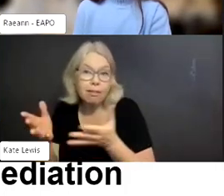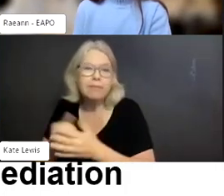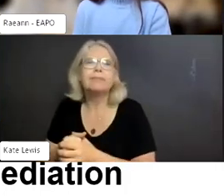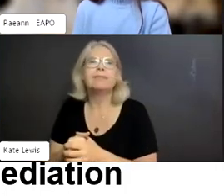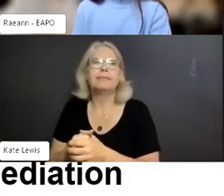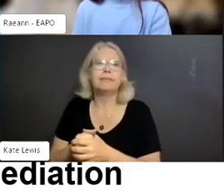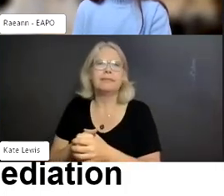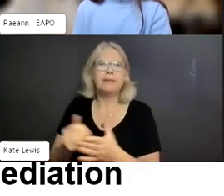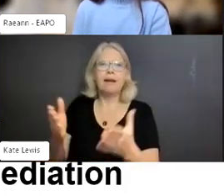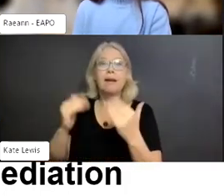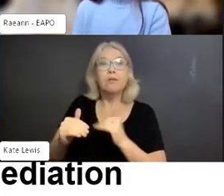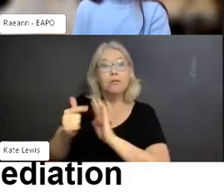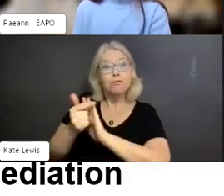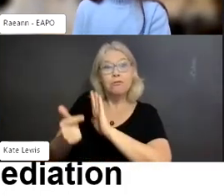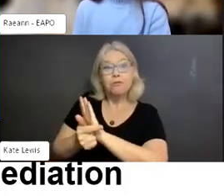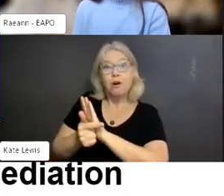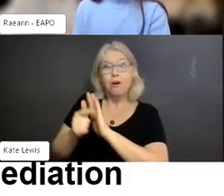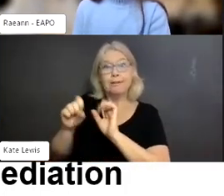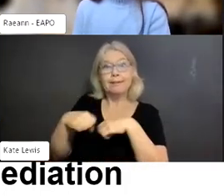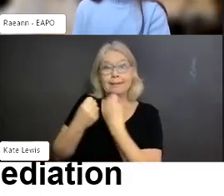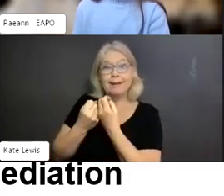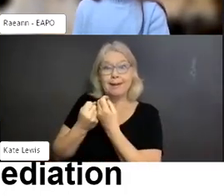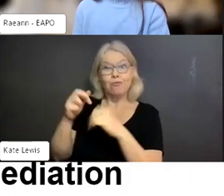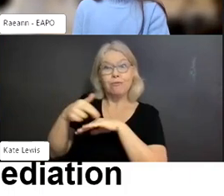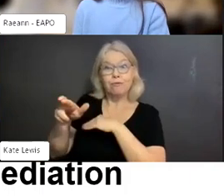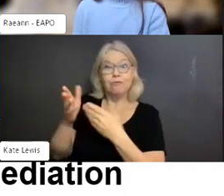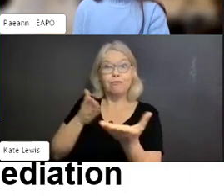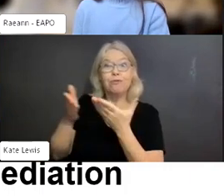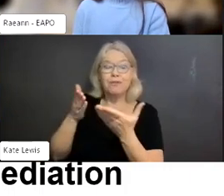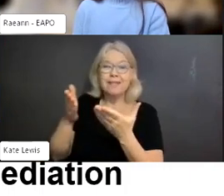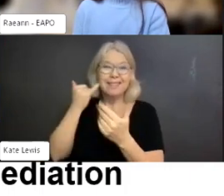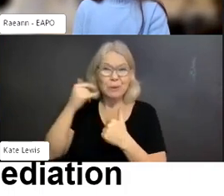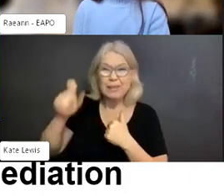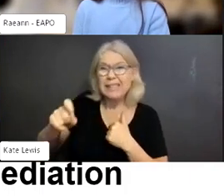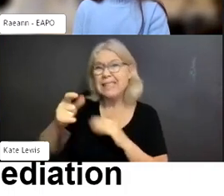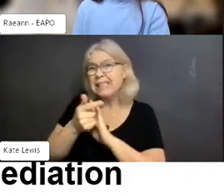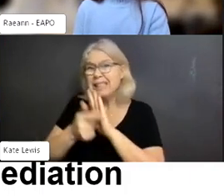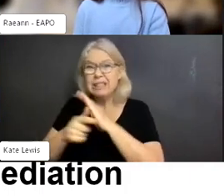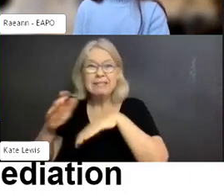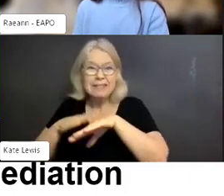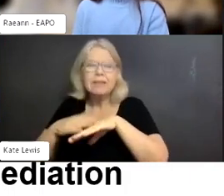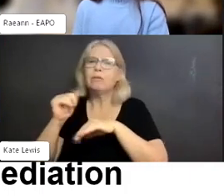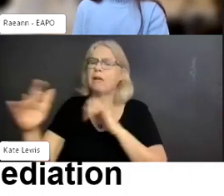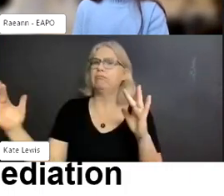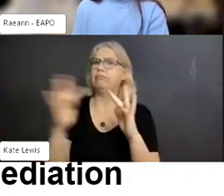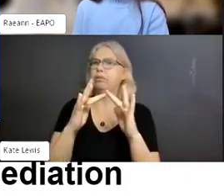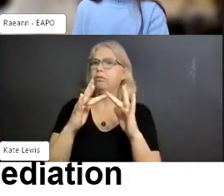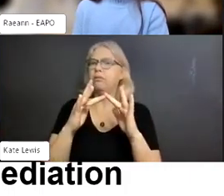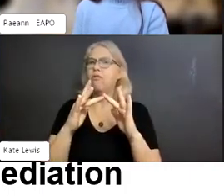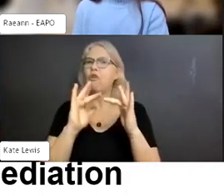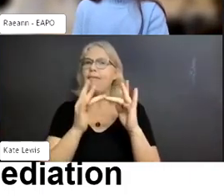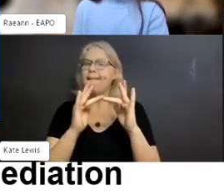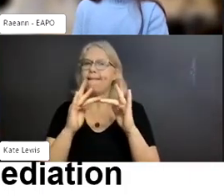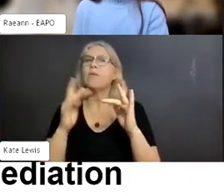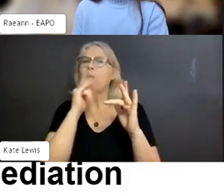provide short 30 minutes of free legal advice. If you were to go online and submit your information, they would link you